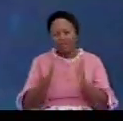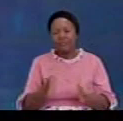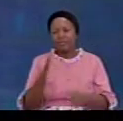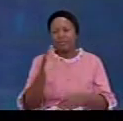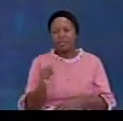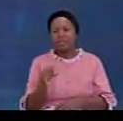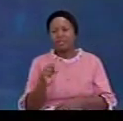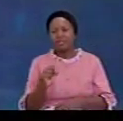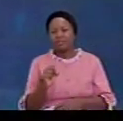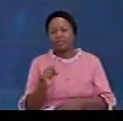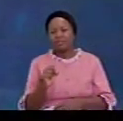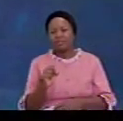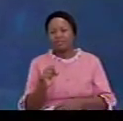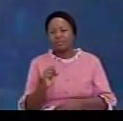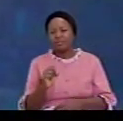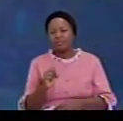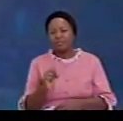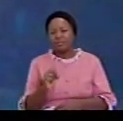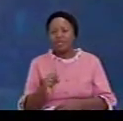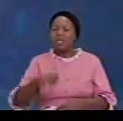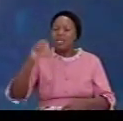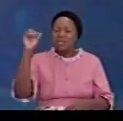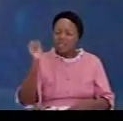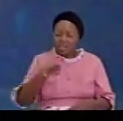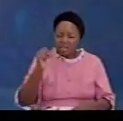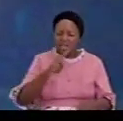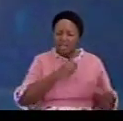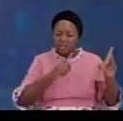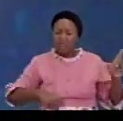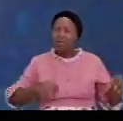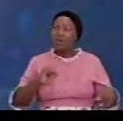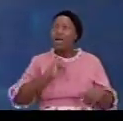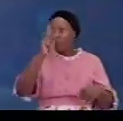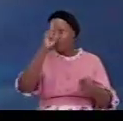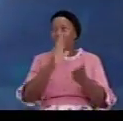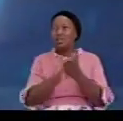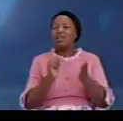Yes, Lord, I believe. And I come.